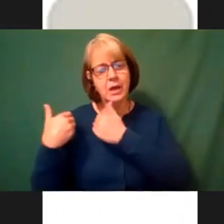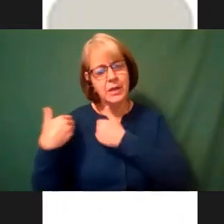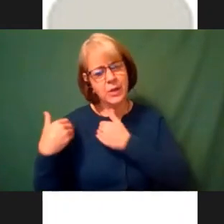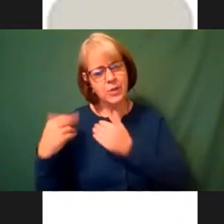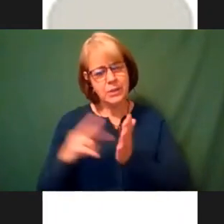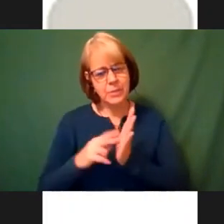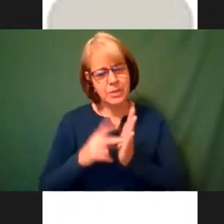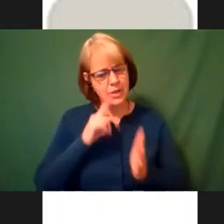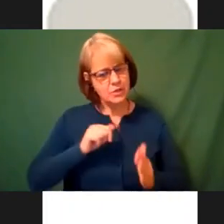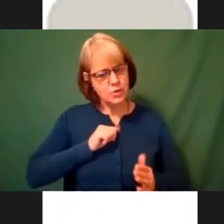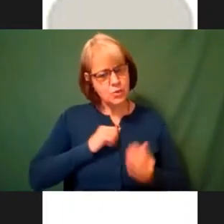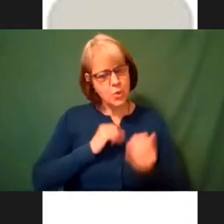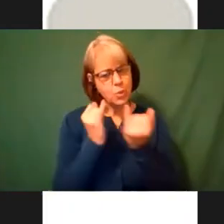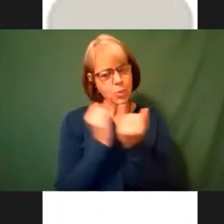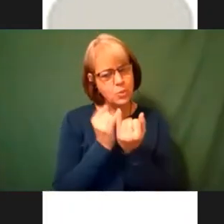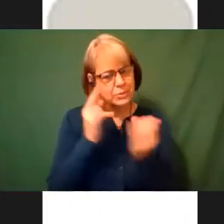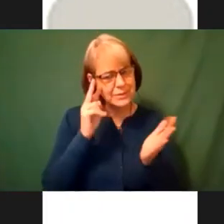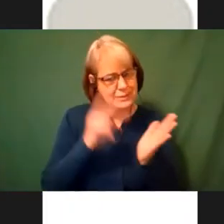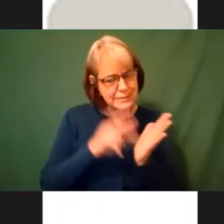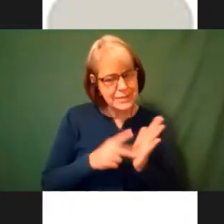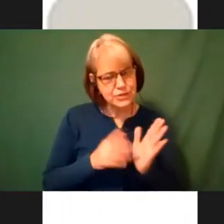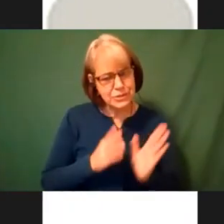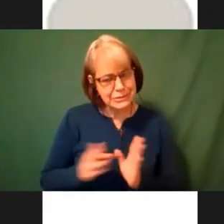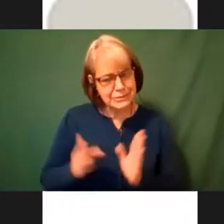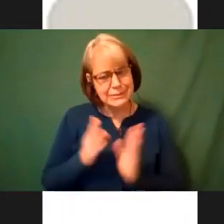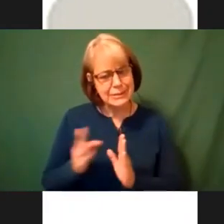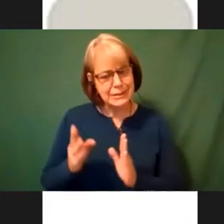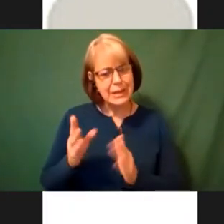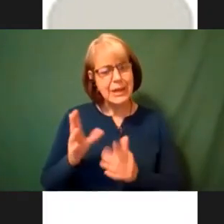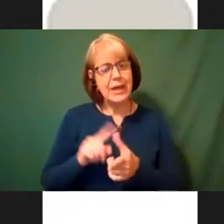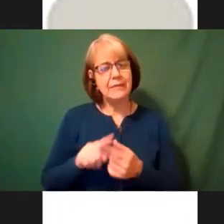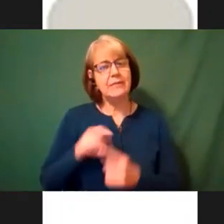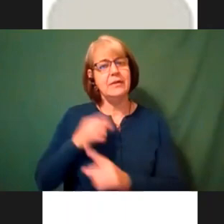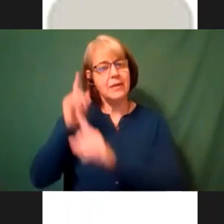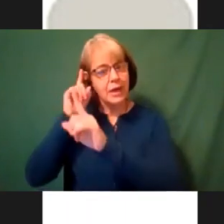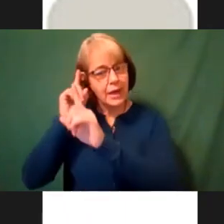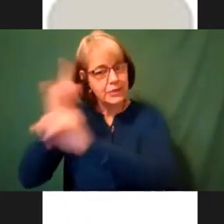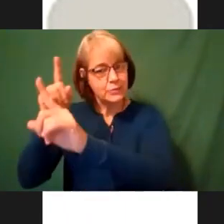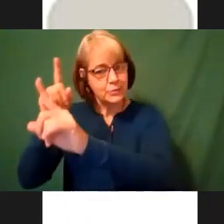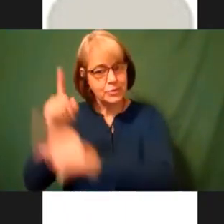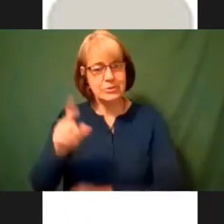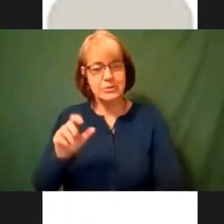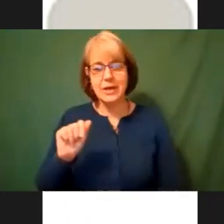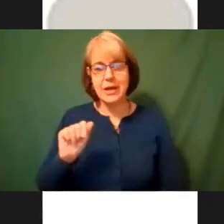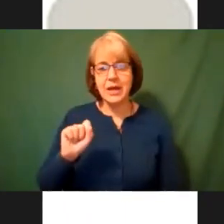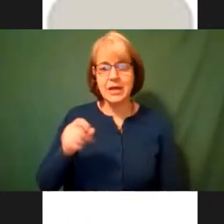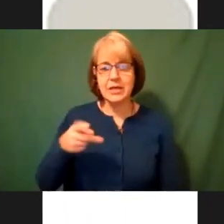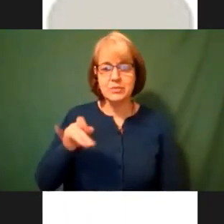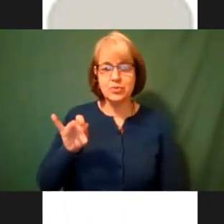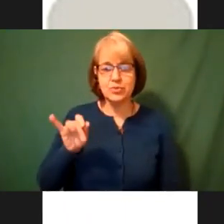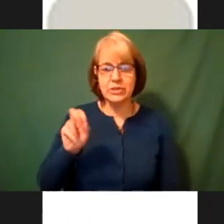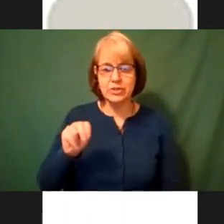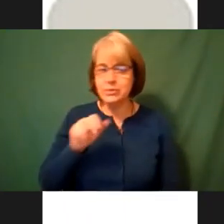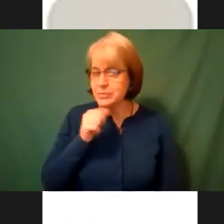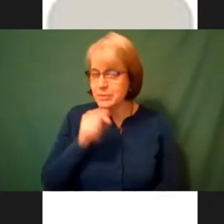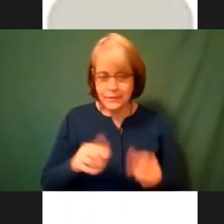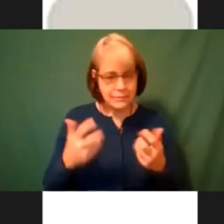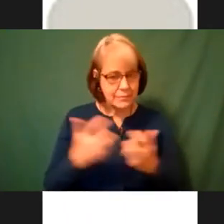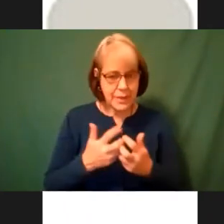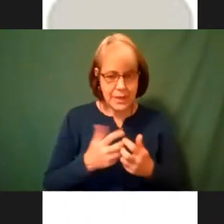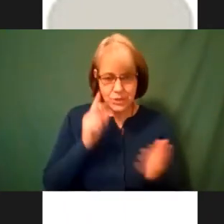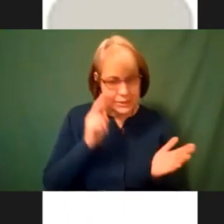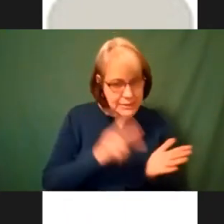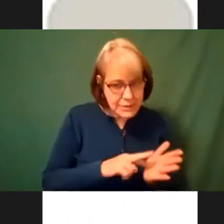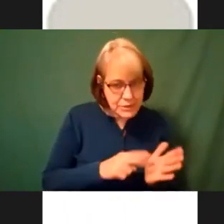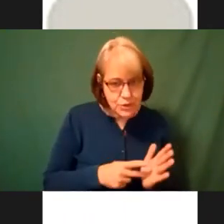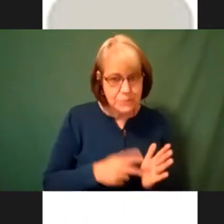of intentions you set for yourself and your aspirations? Your aspirations are not the same as your intentions. Your intentions may get you to